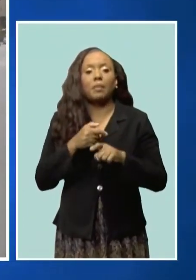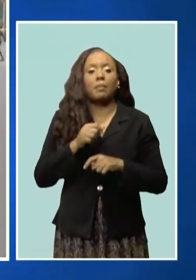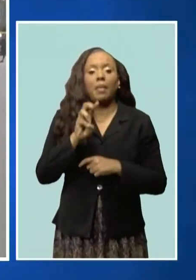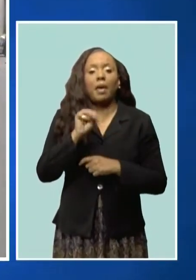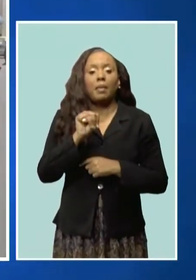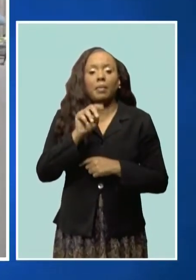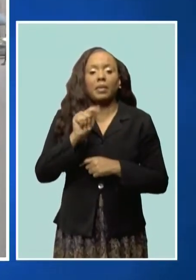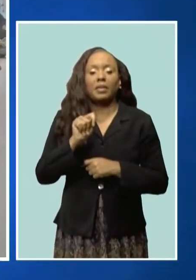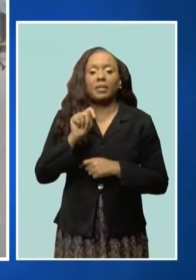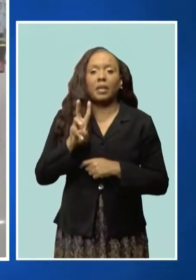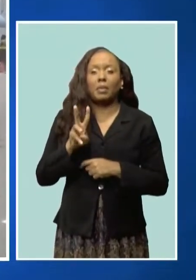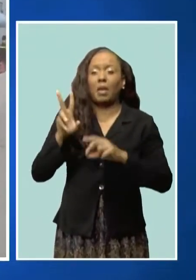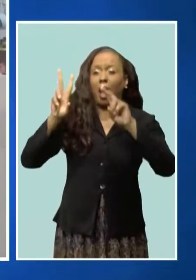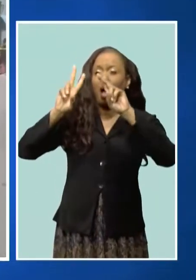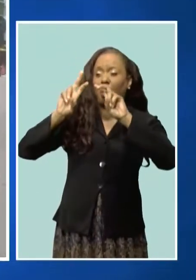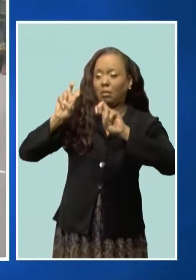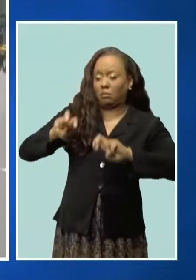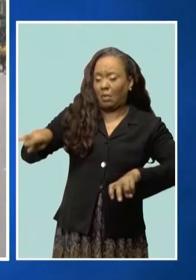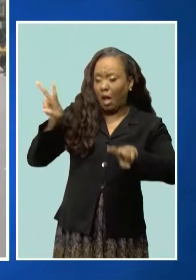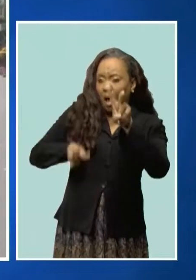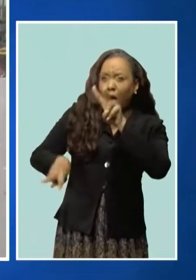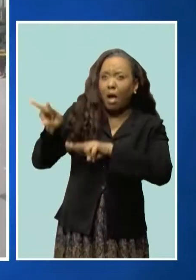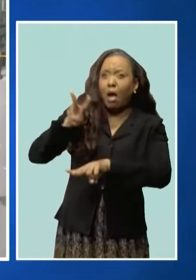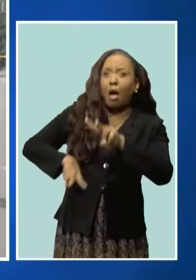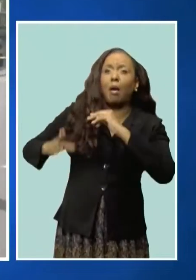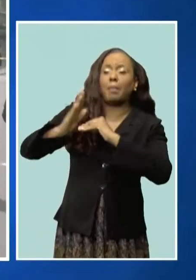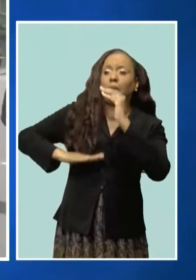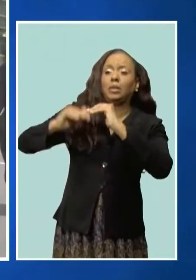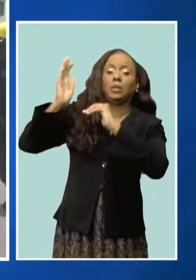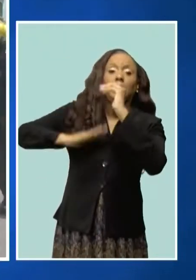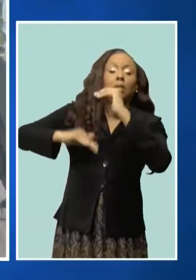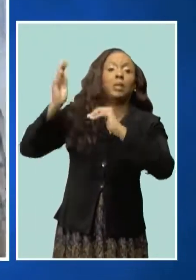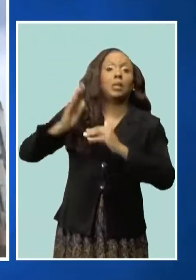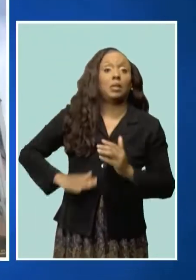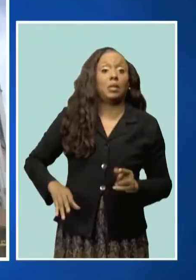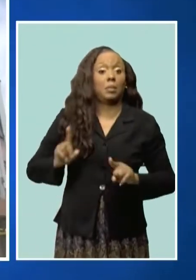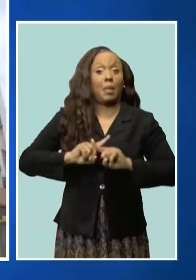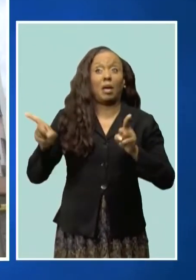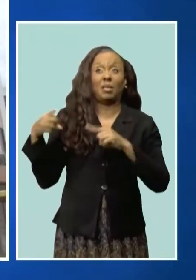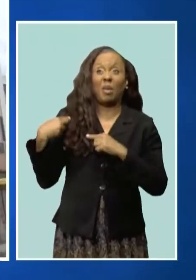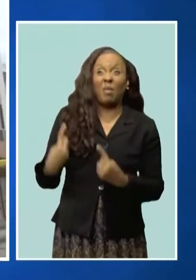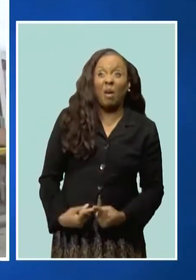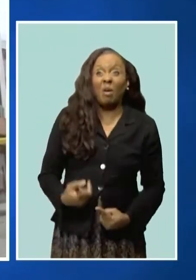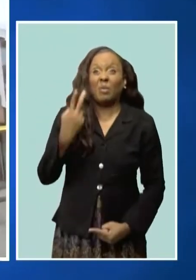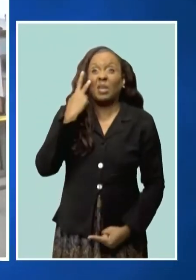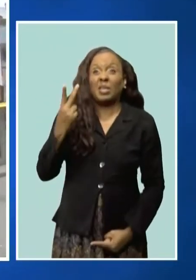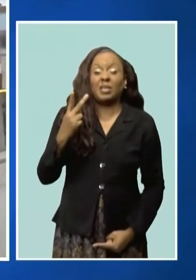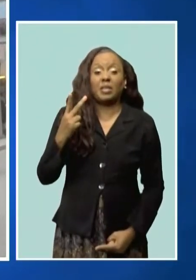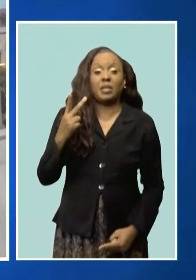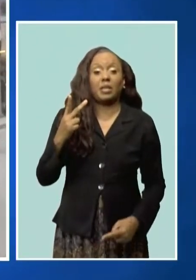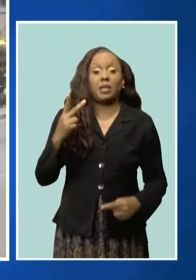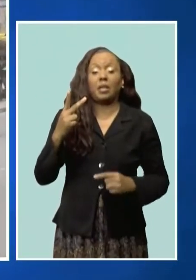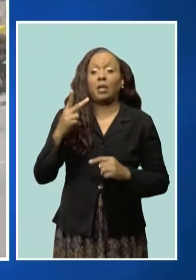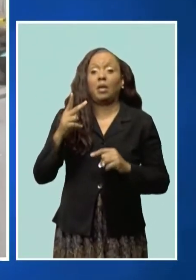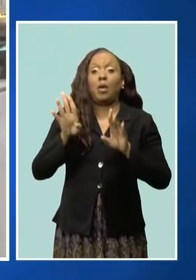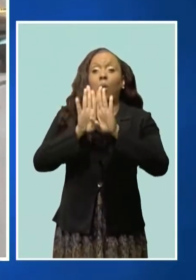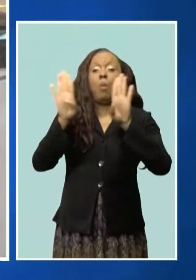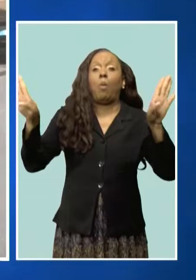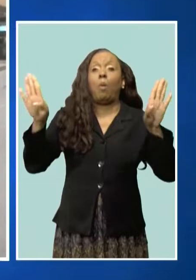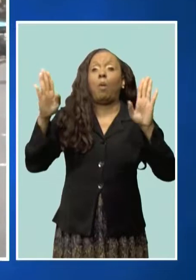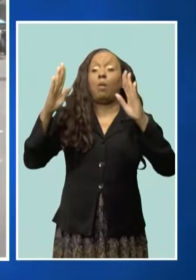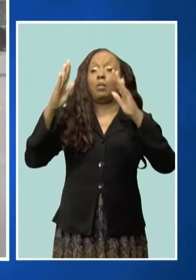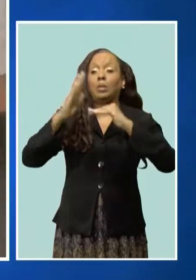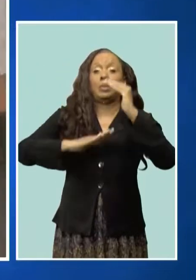assess the building to see how stable it is. But what we can see is that there are some cracks in the building. The building seems to be